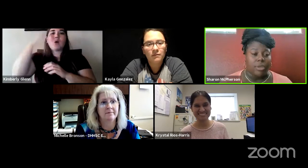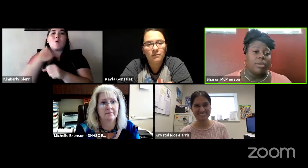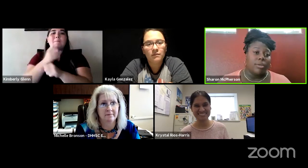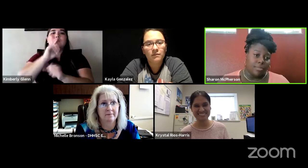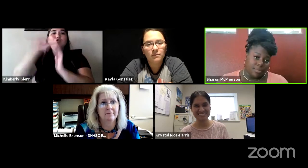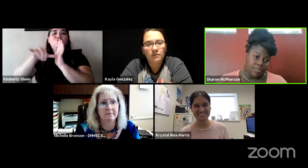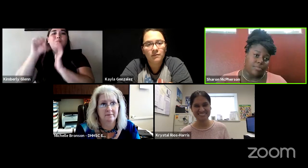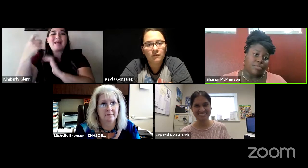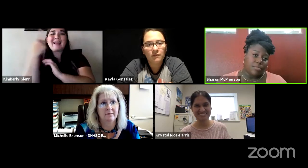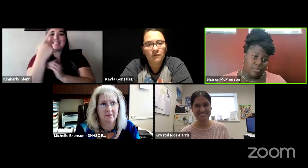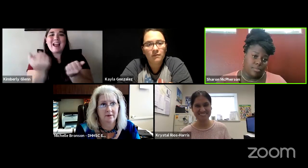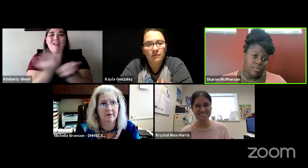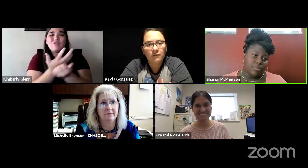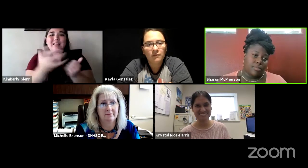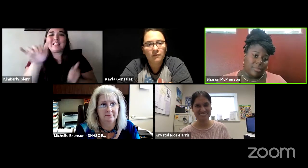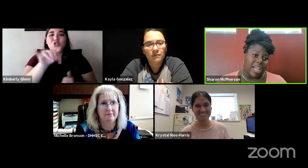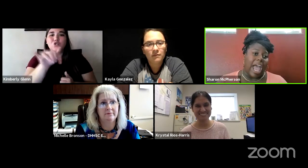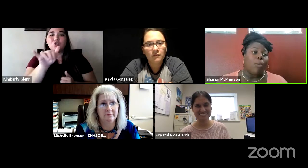forth.